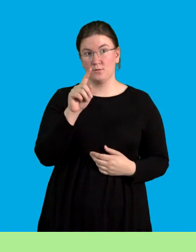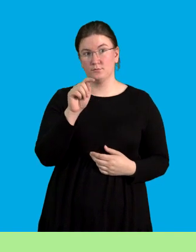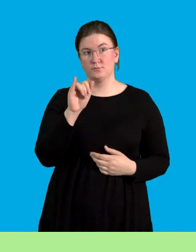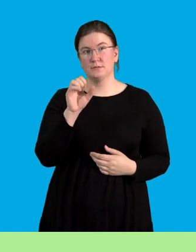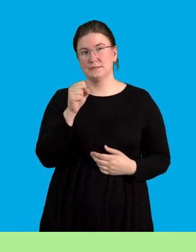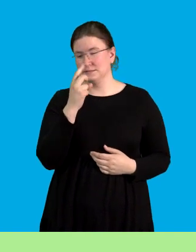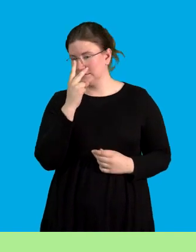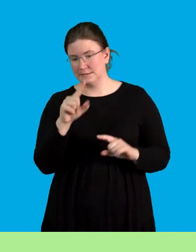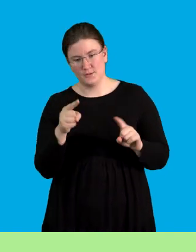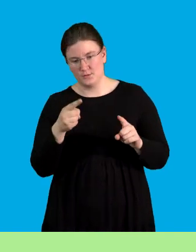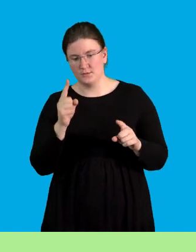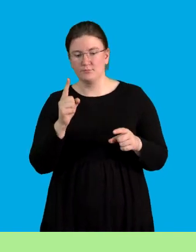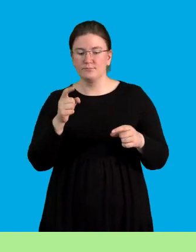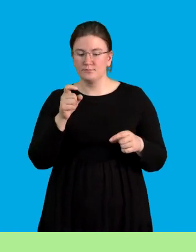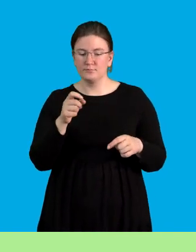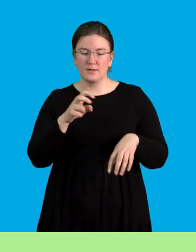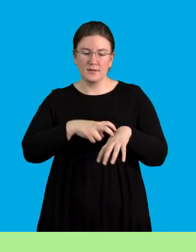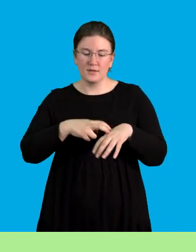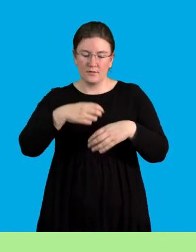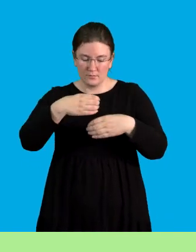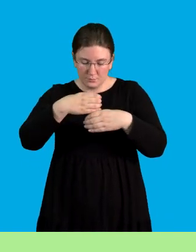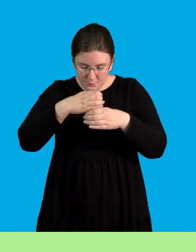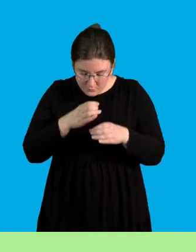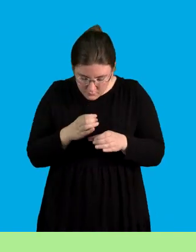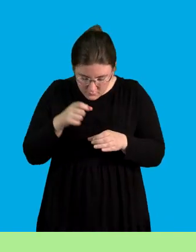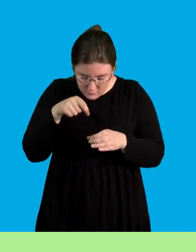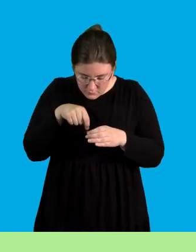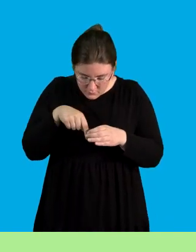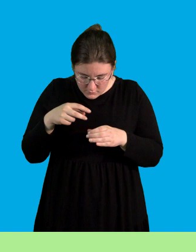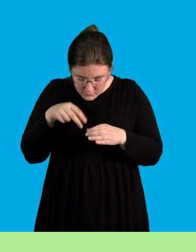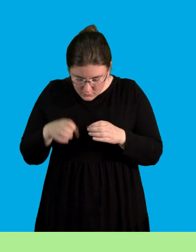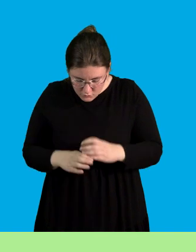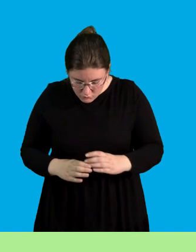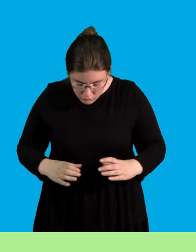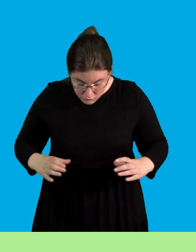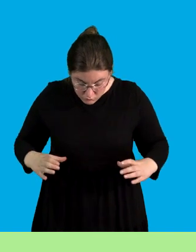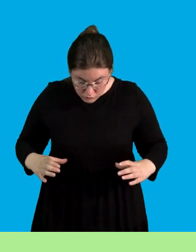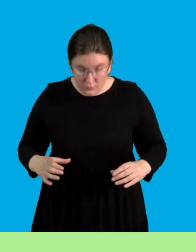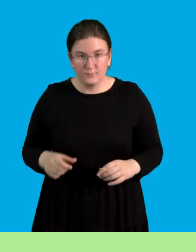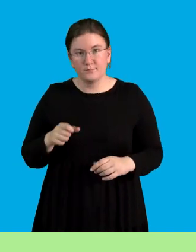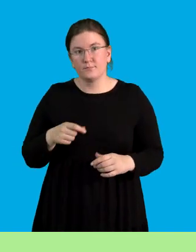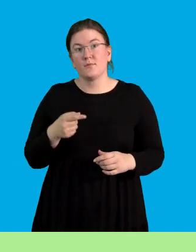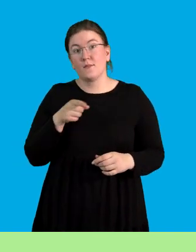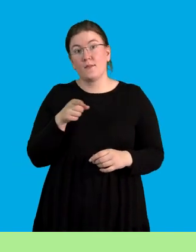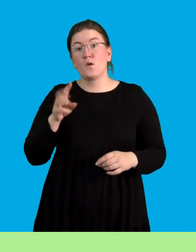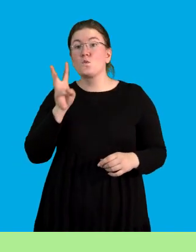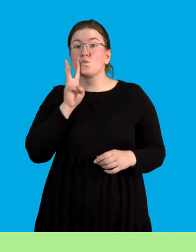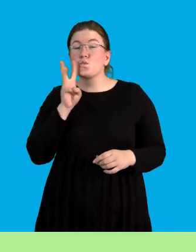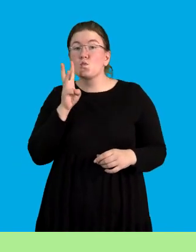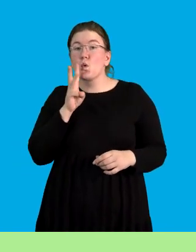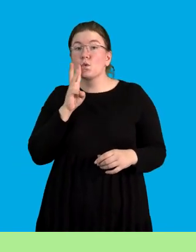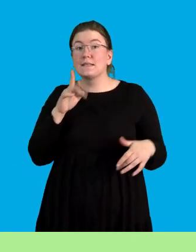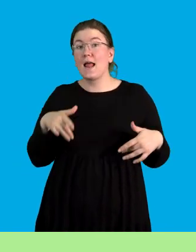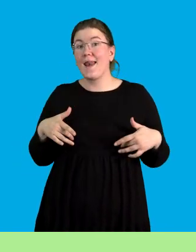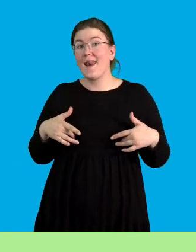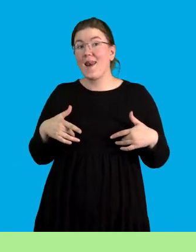microscopic. Most protists are microscopic. And we know what micro means. We know it means small. And they live in water and they